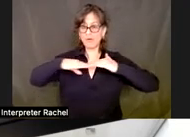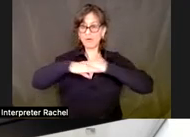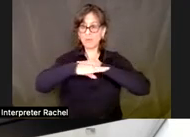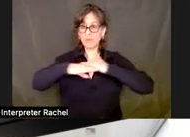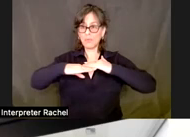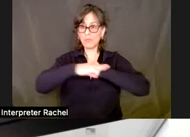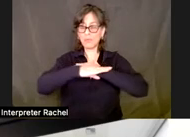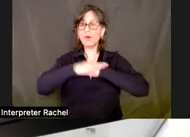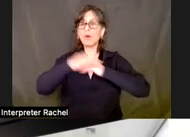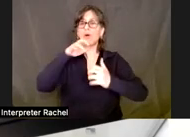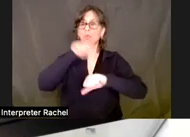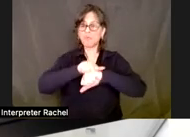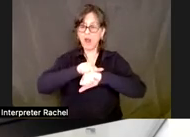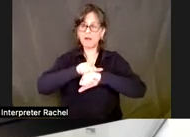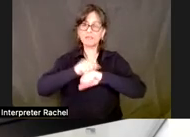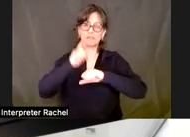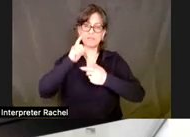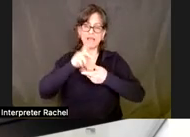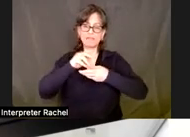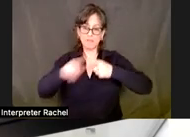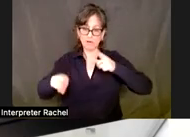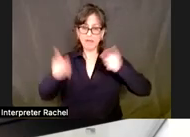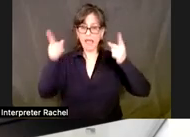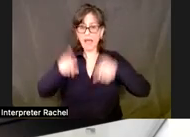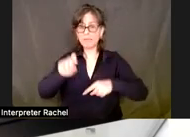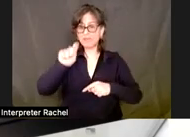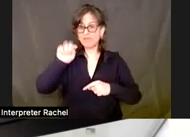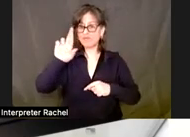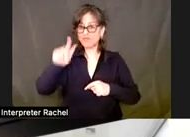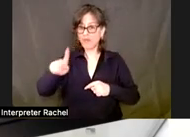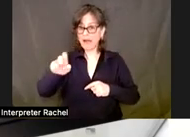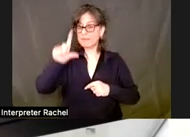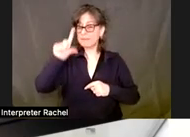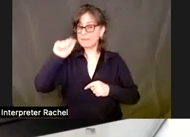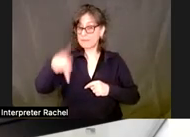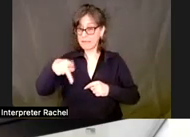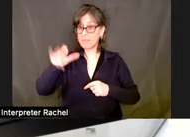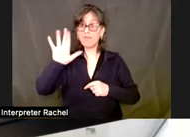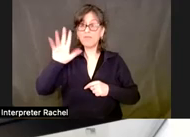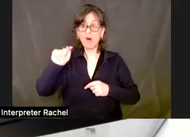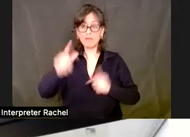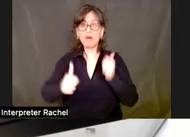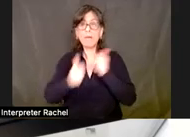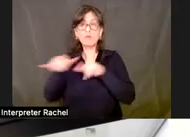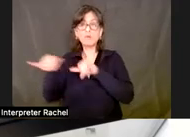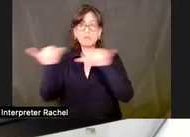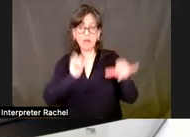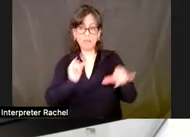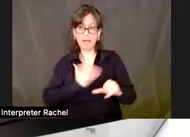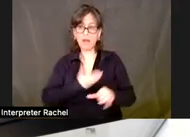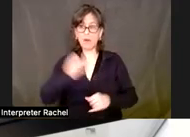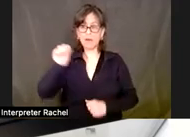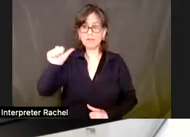the rocks break in strike-slip faults. Strike-slip faults are the most common faults in the San Andreas system.